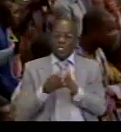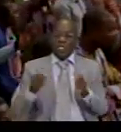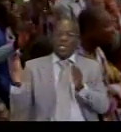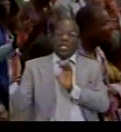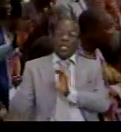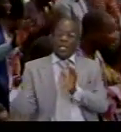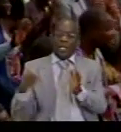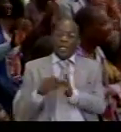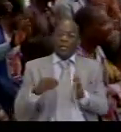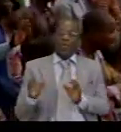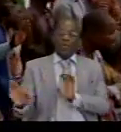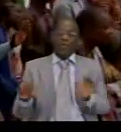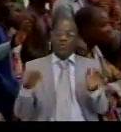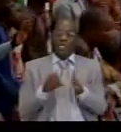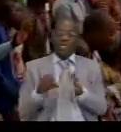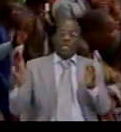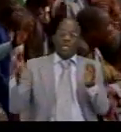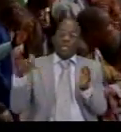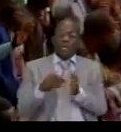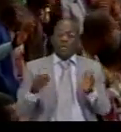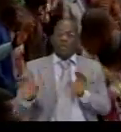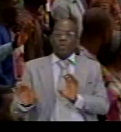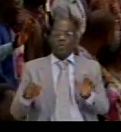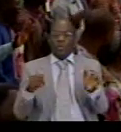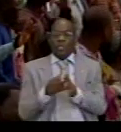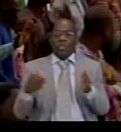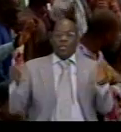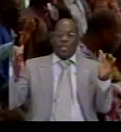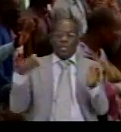it again. Do it again.